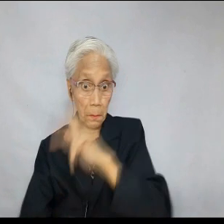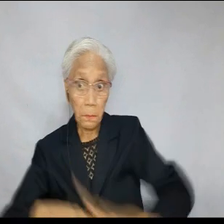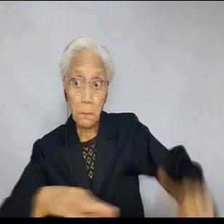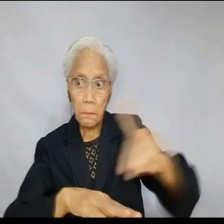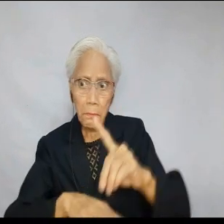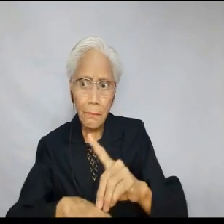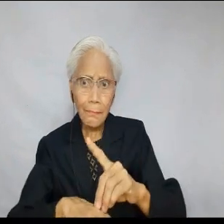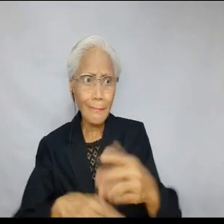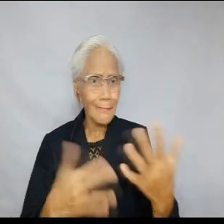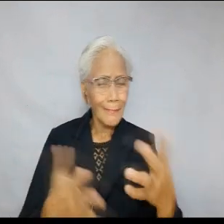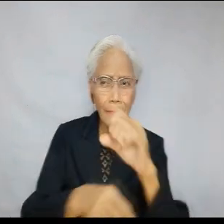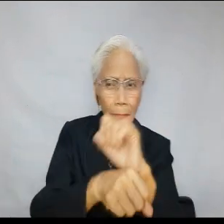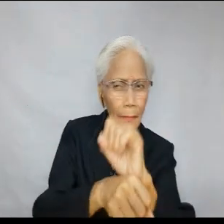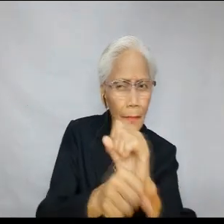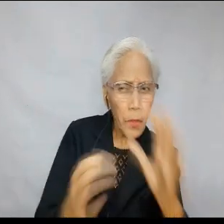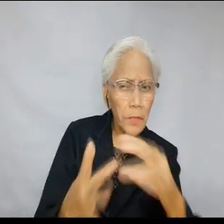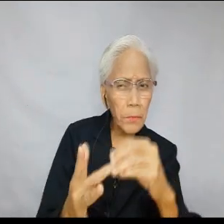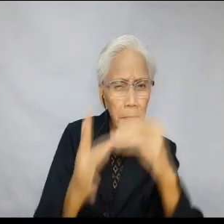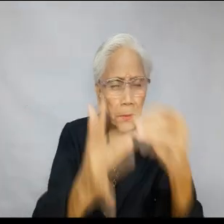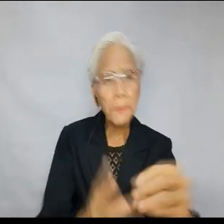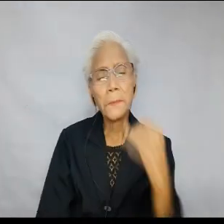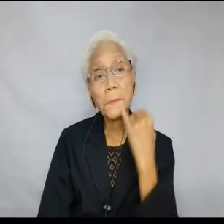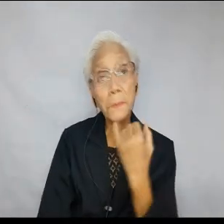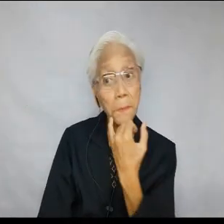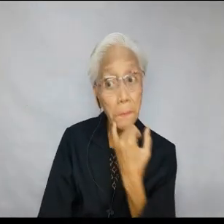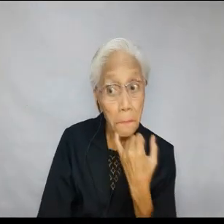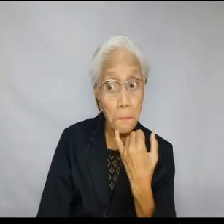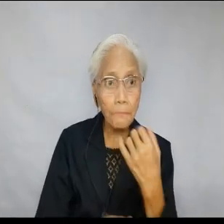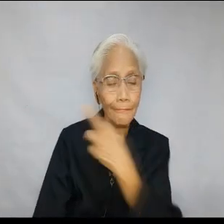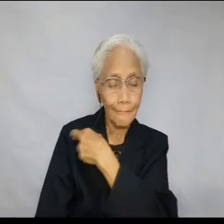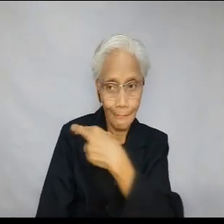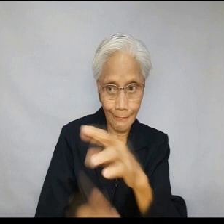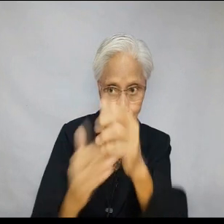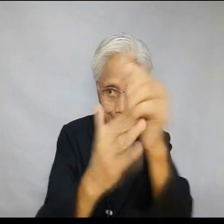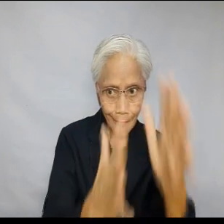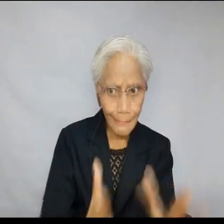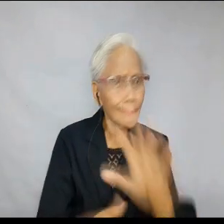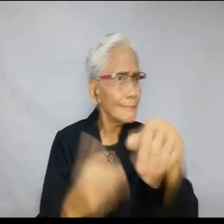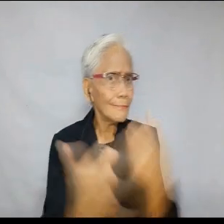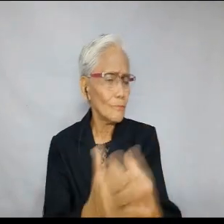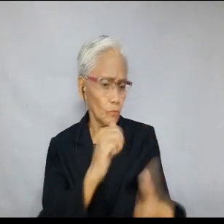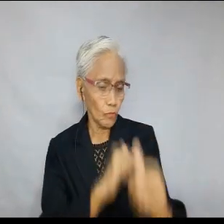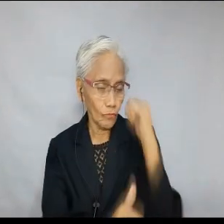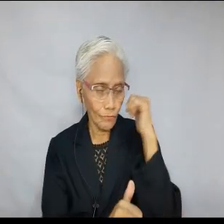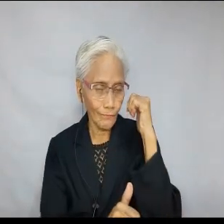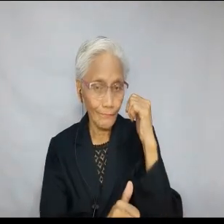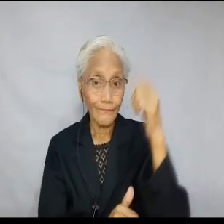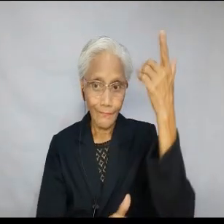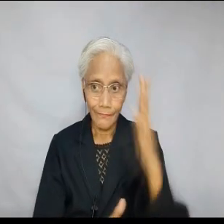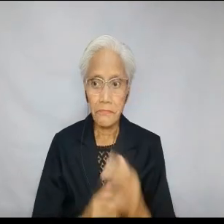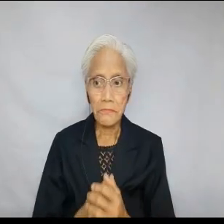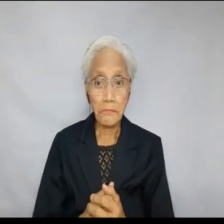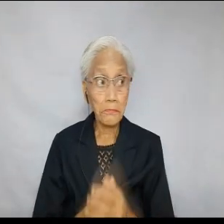tenants, specifically Israel's religious leaders and all who reject him. The